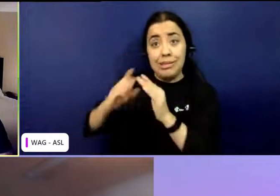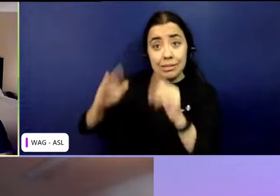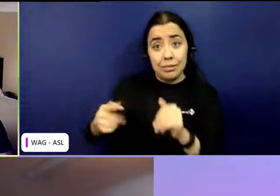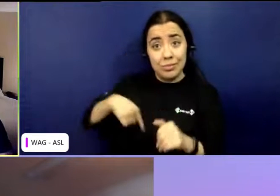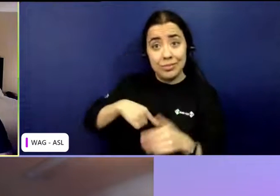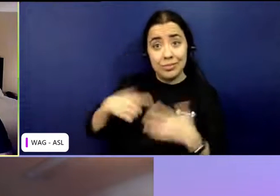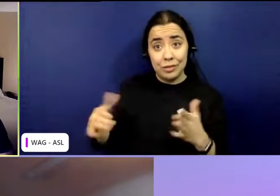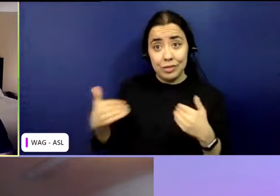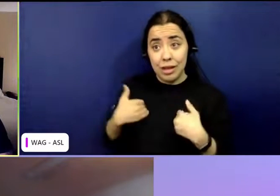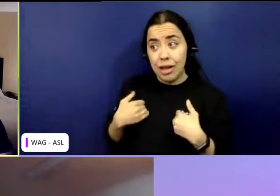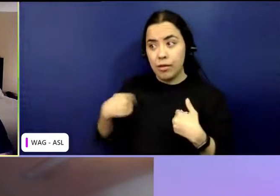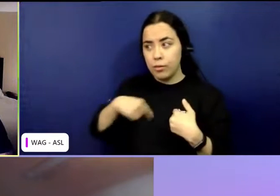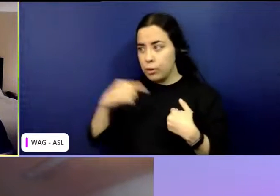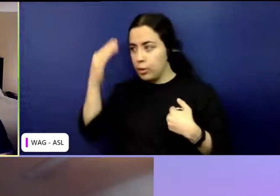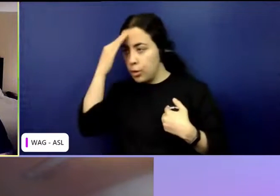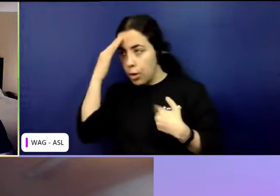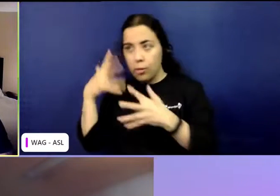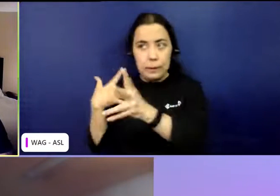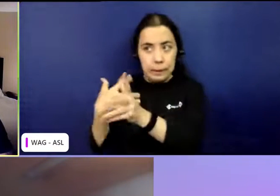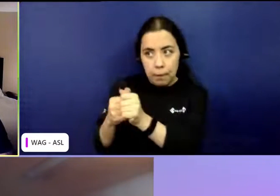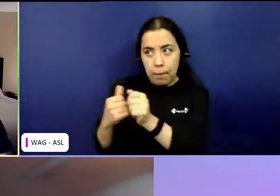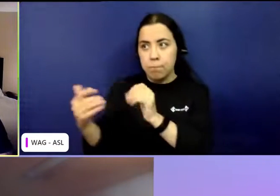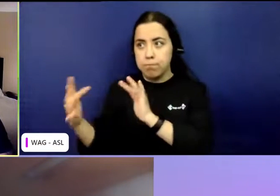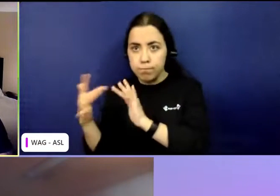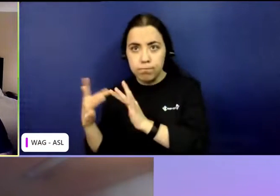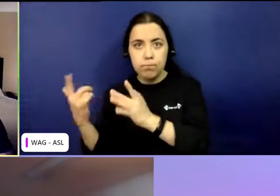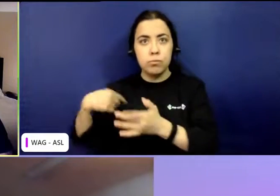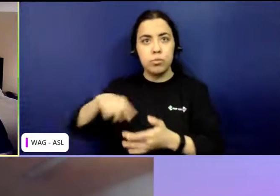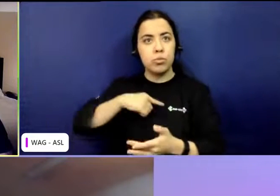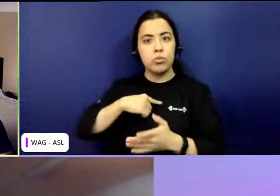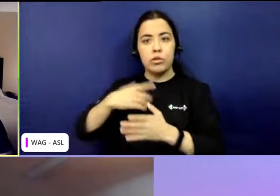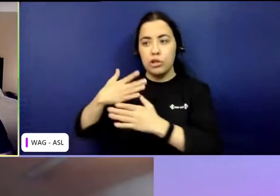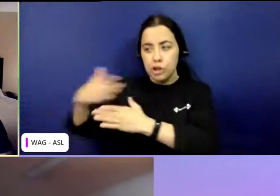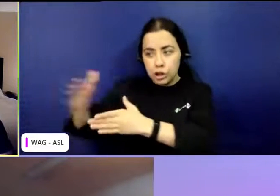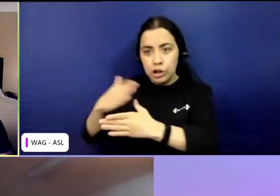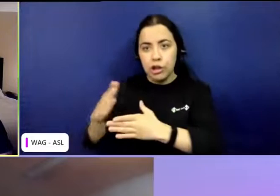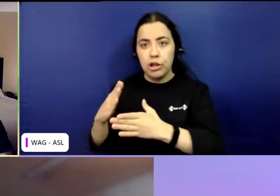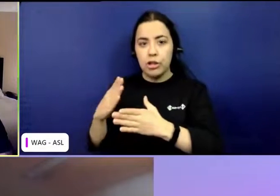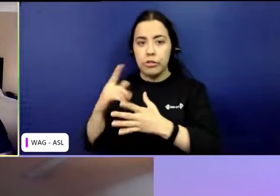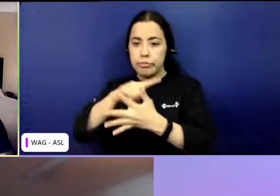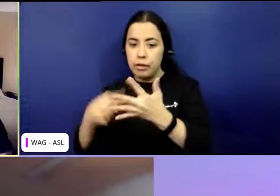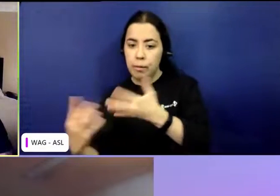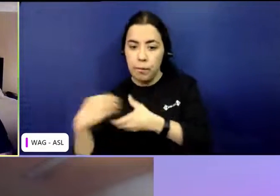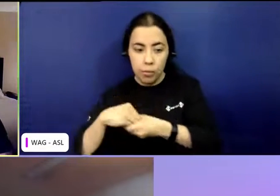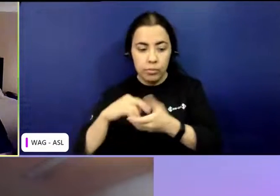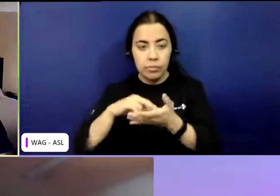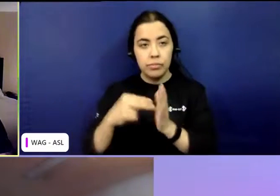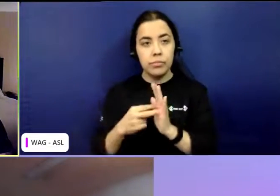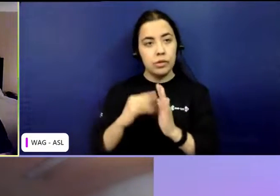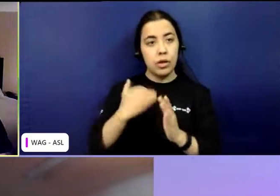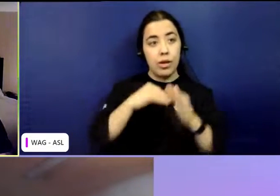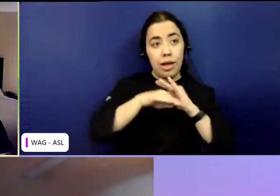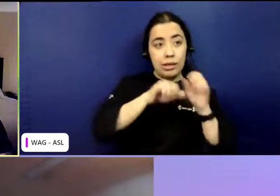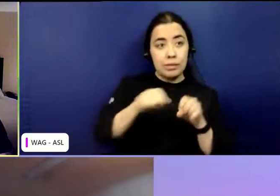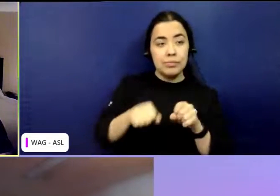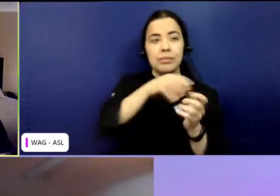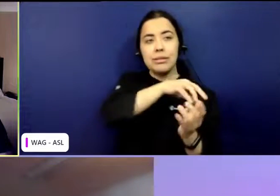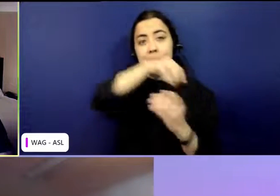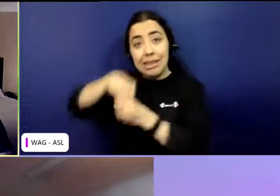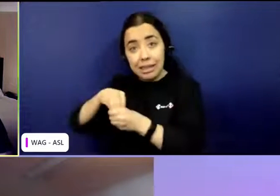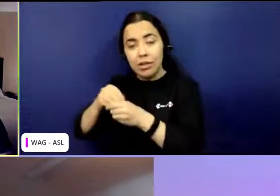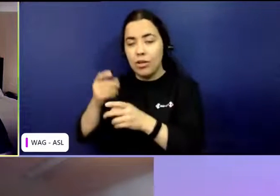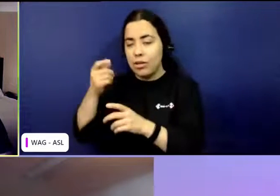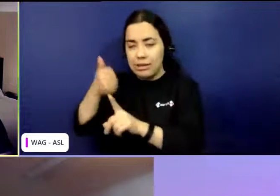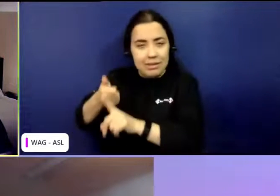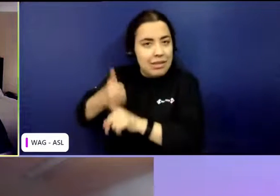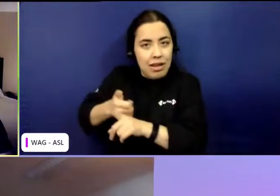have. We utilize shared components so that we're baking accessibility into shared components as